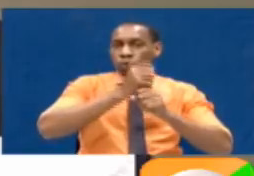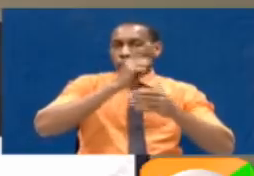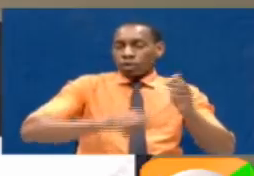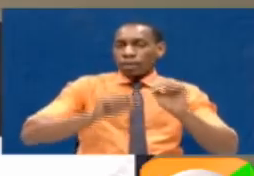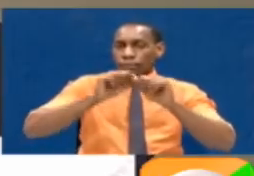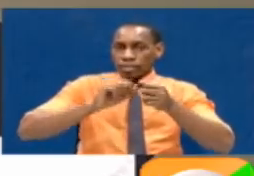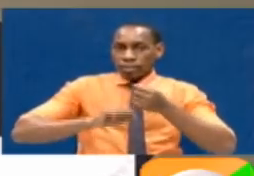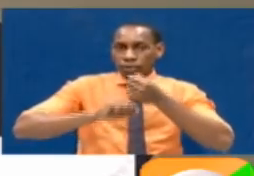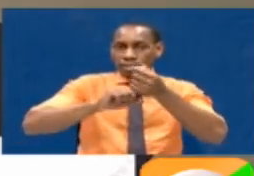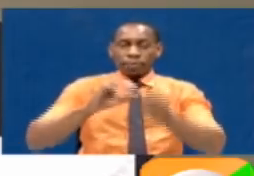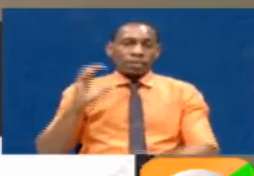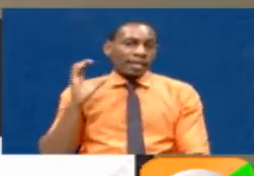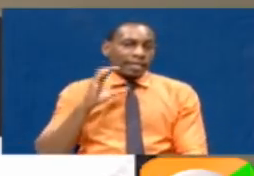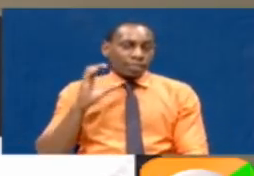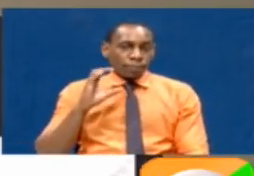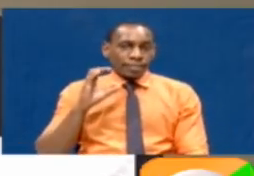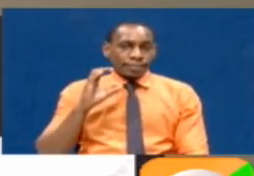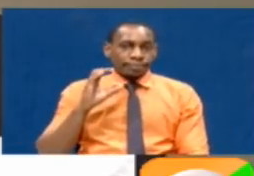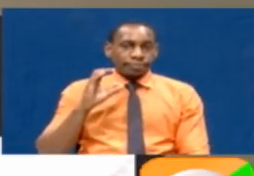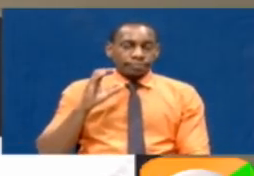can support our customers